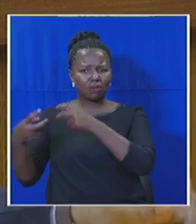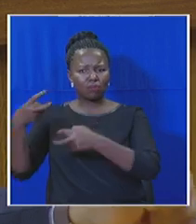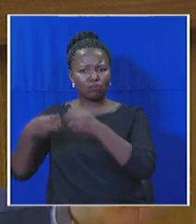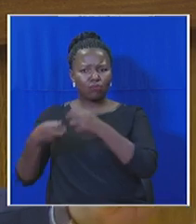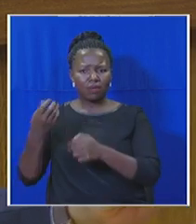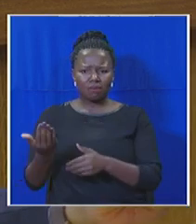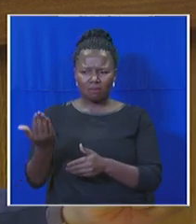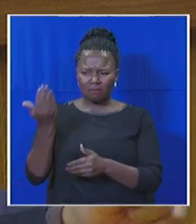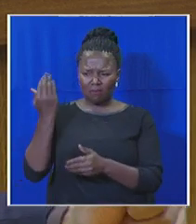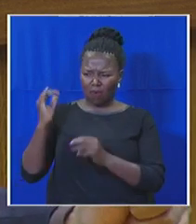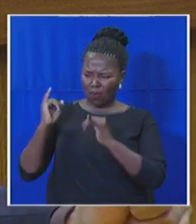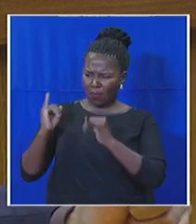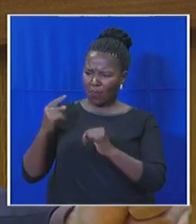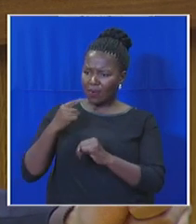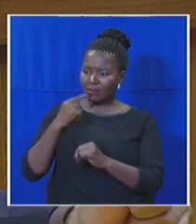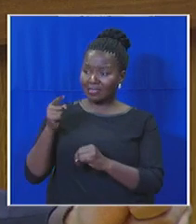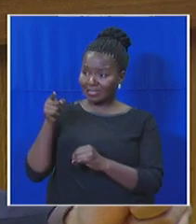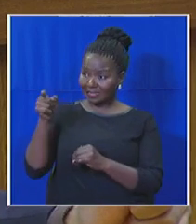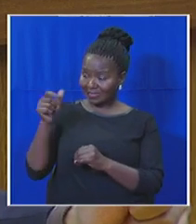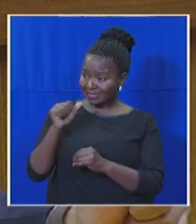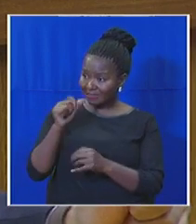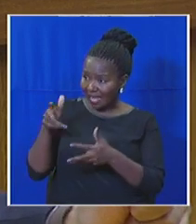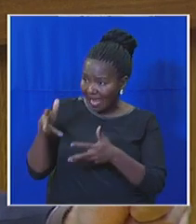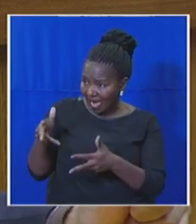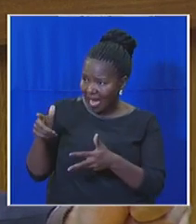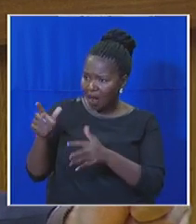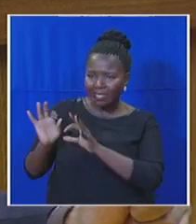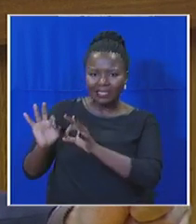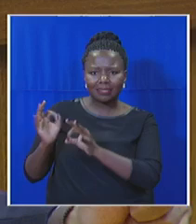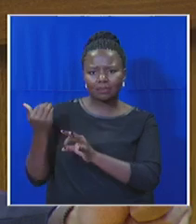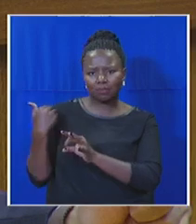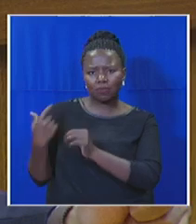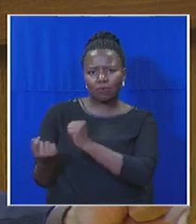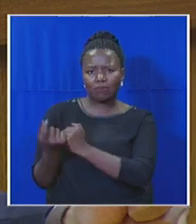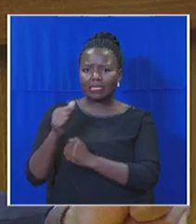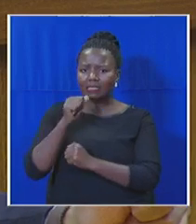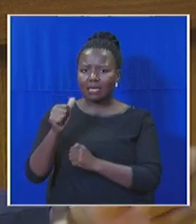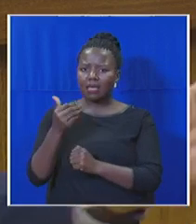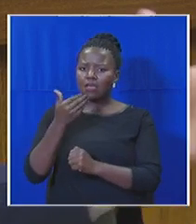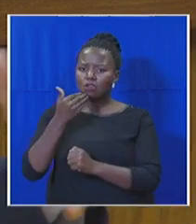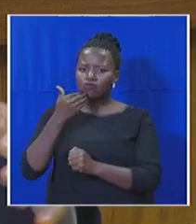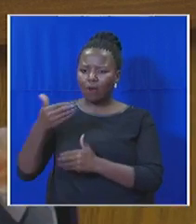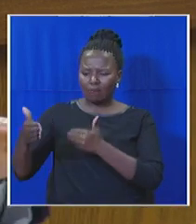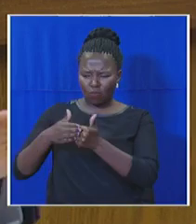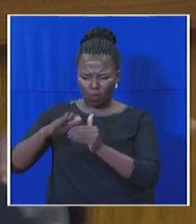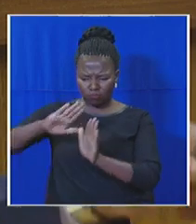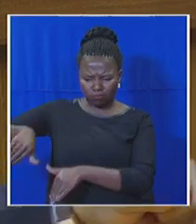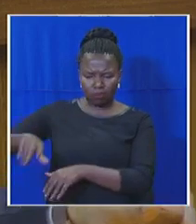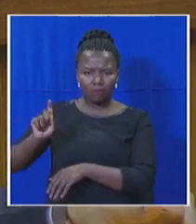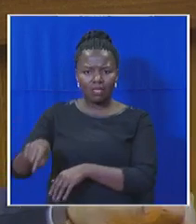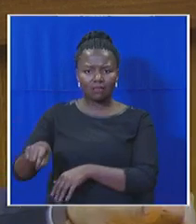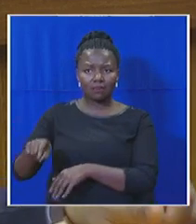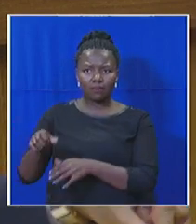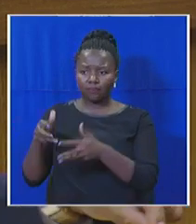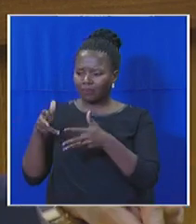saying what the honorable member has just read, that Israel must disappear. That time has